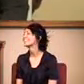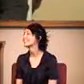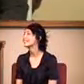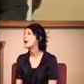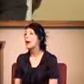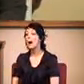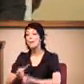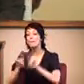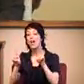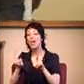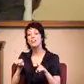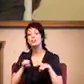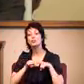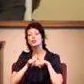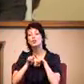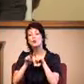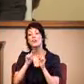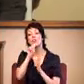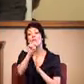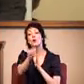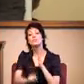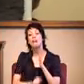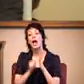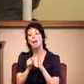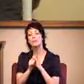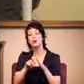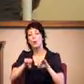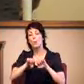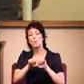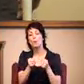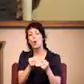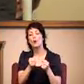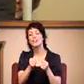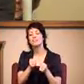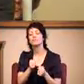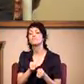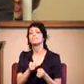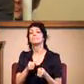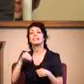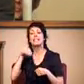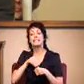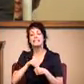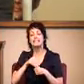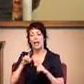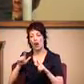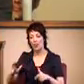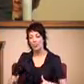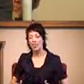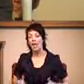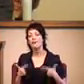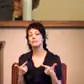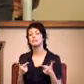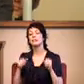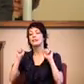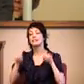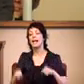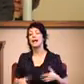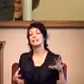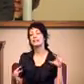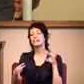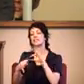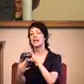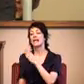But it's at those times when there is brokenness in our lives that we can find our way back to God in a way that we never knew